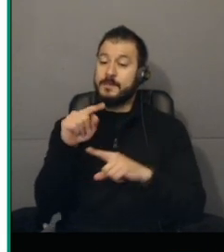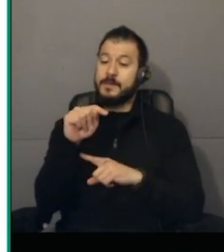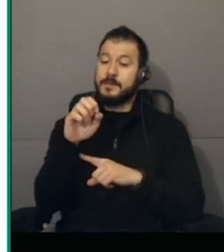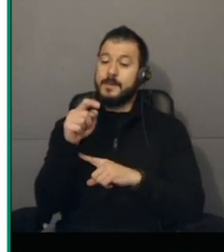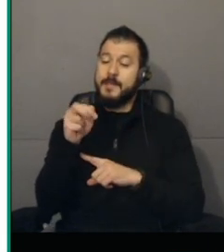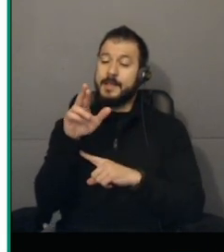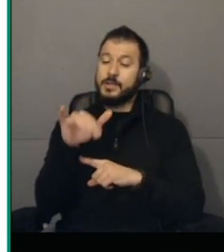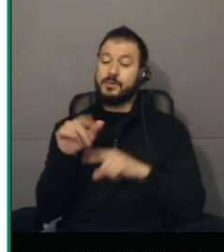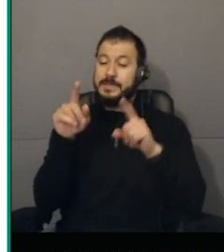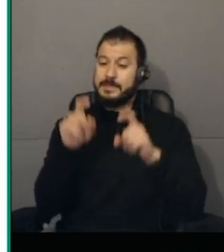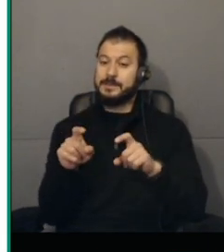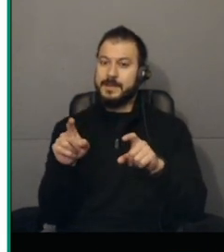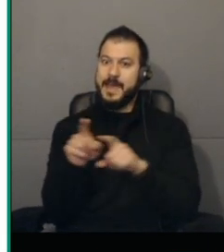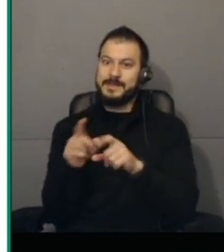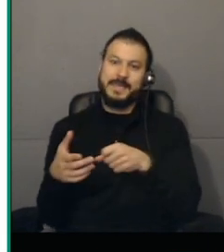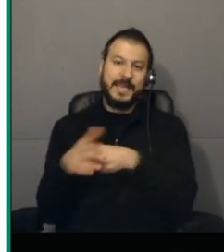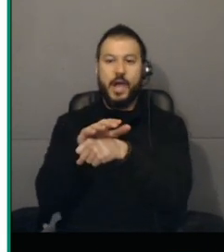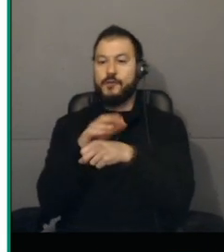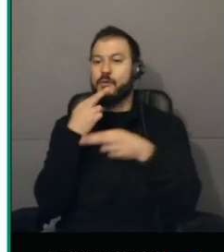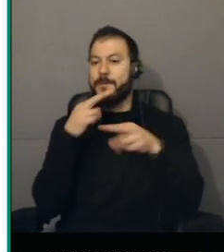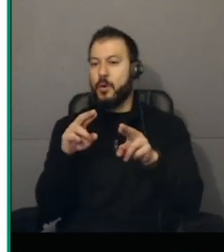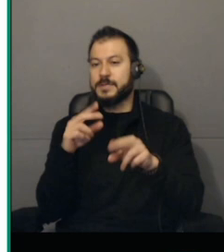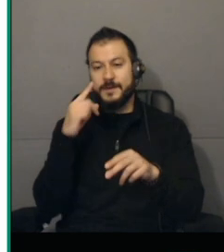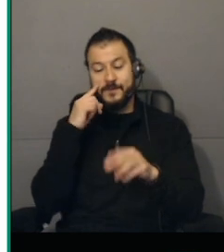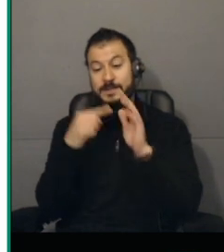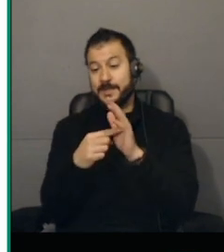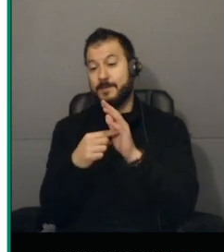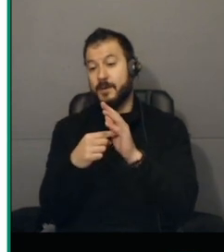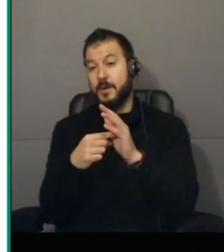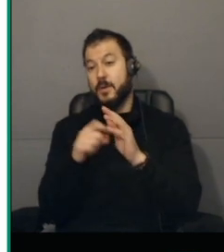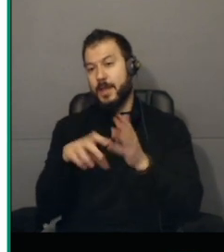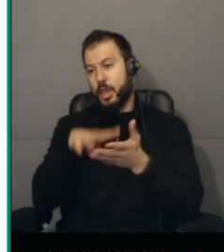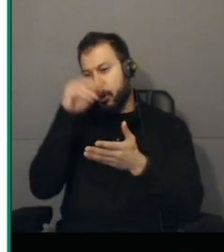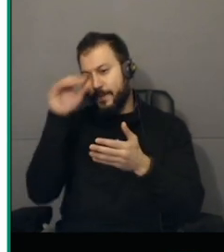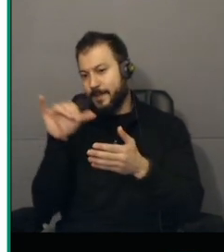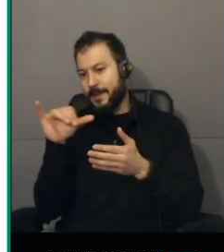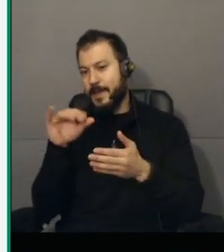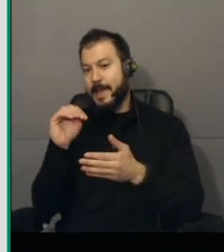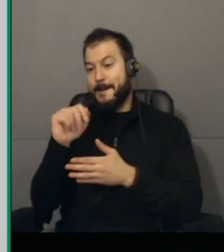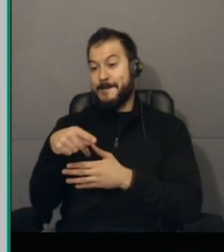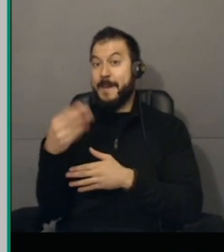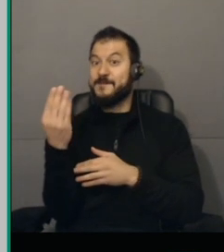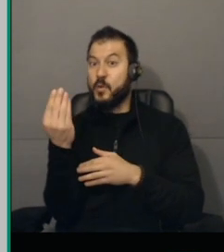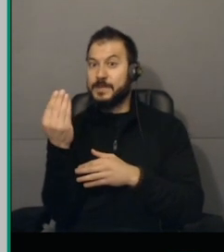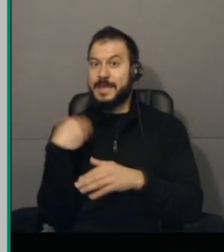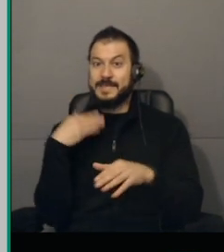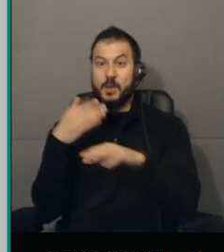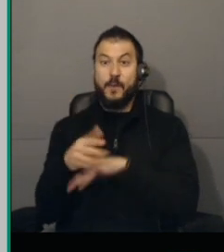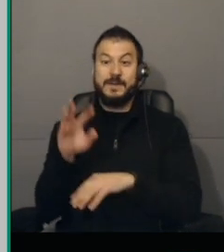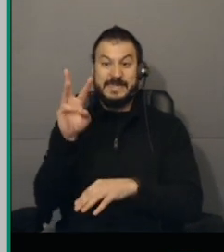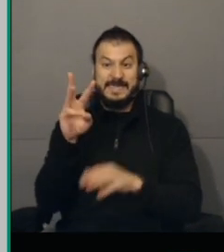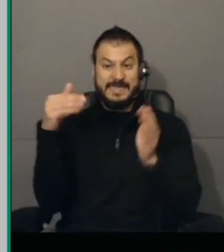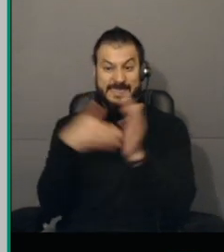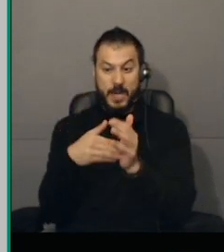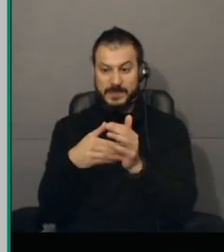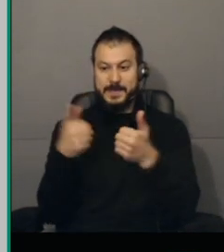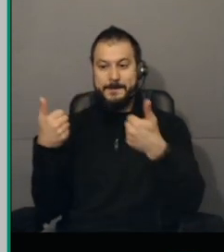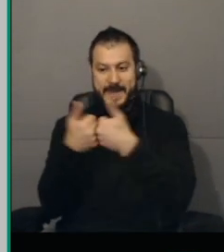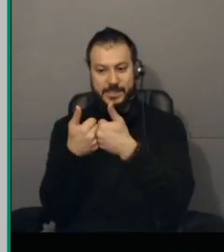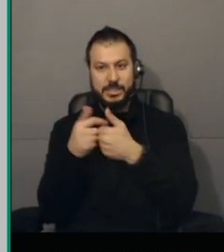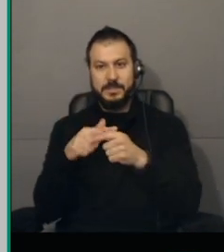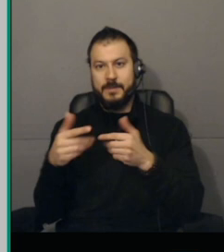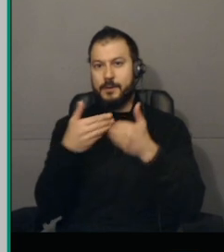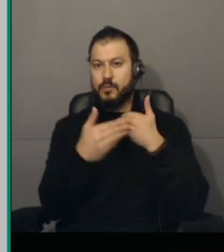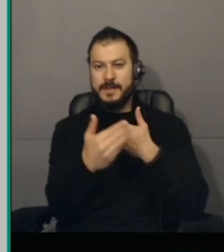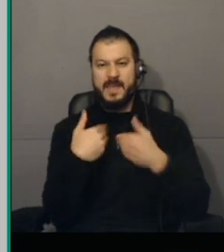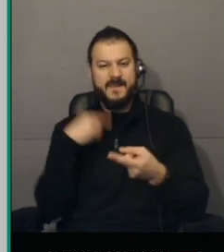test cases double as coverage reports. For example, we can learn things like map 14 has over 6,000 matches on it, but the